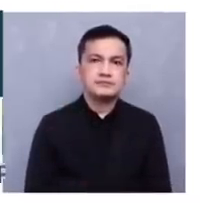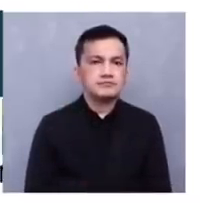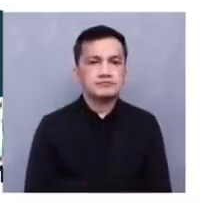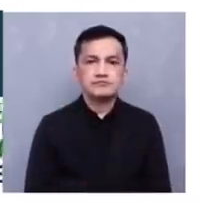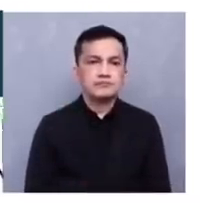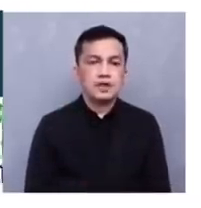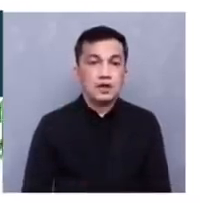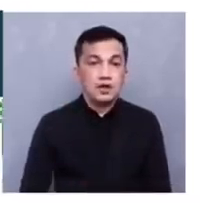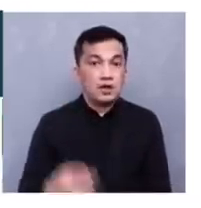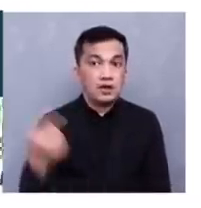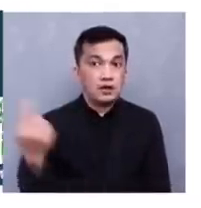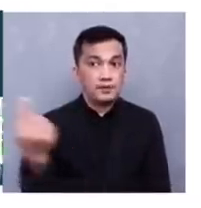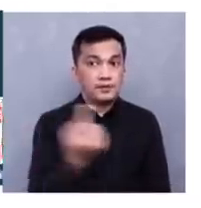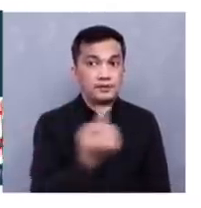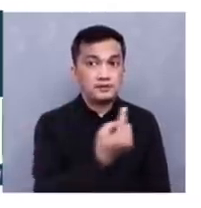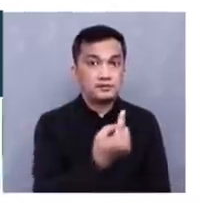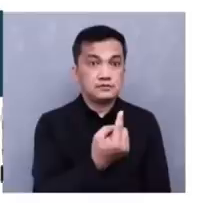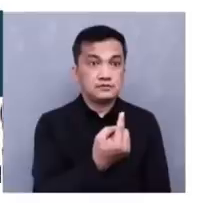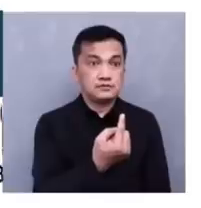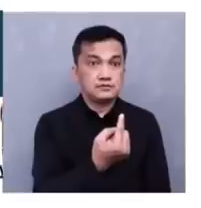Everyone has a.